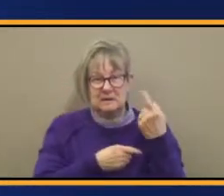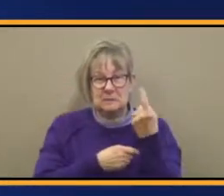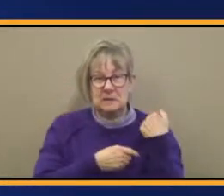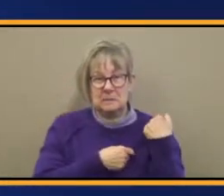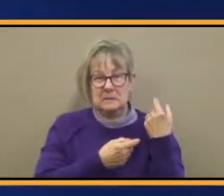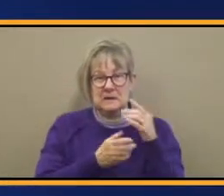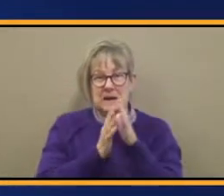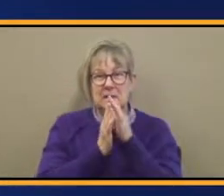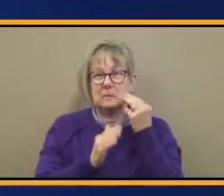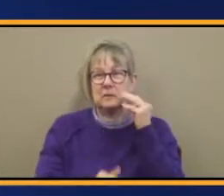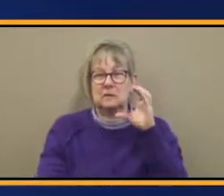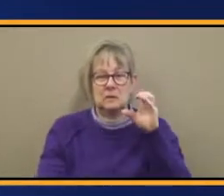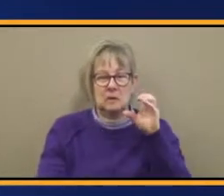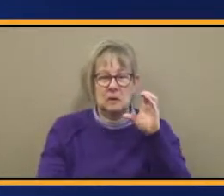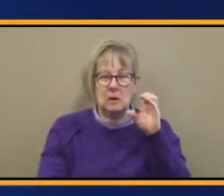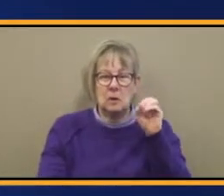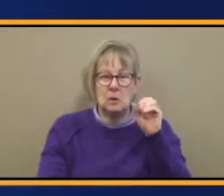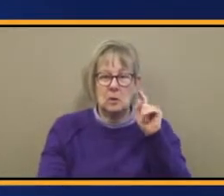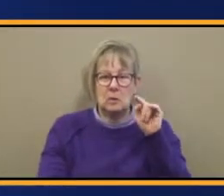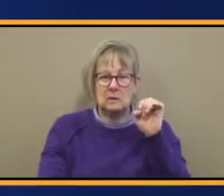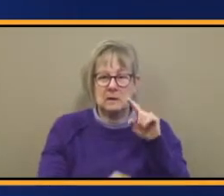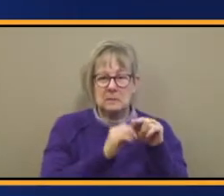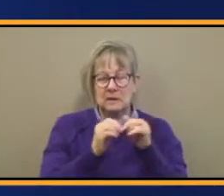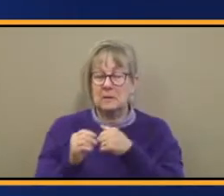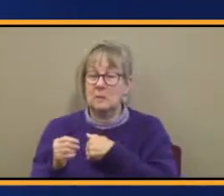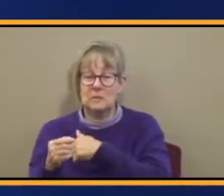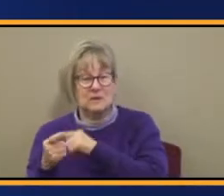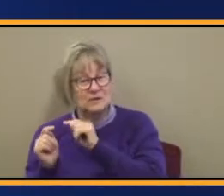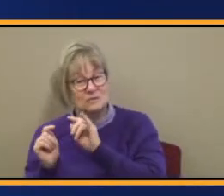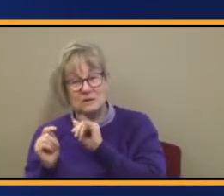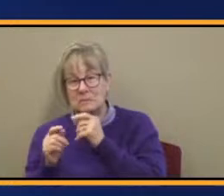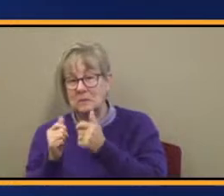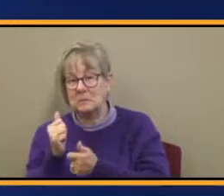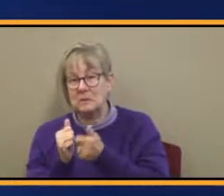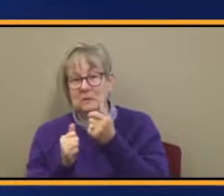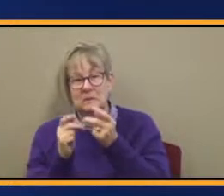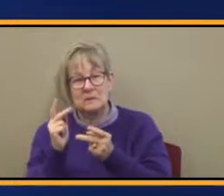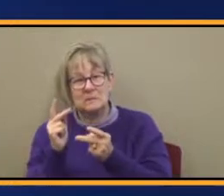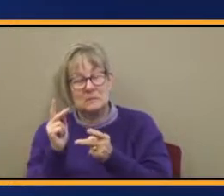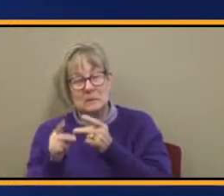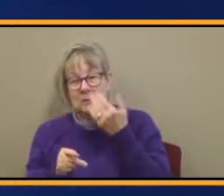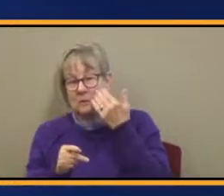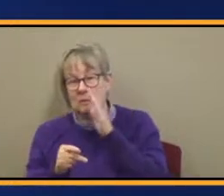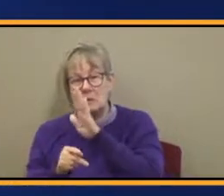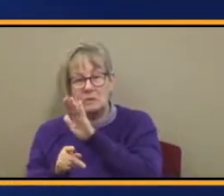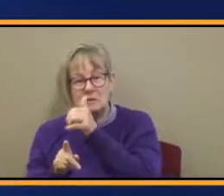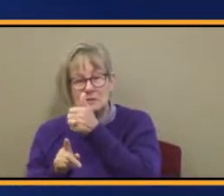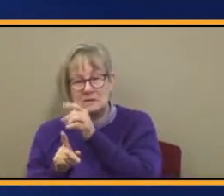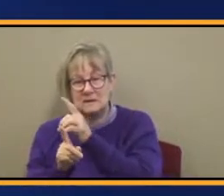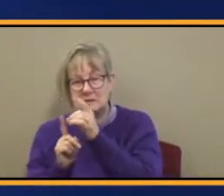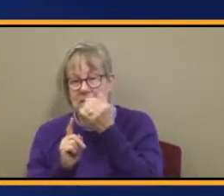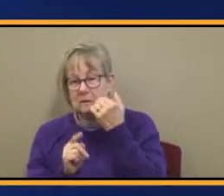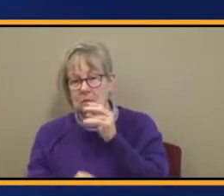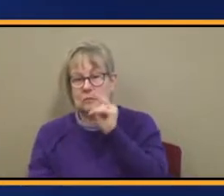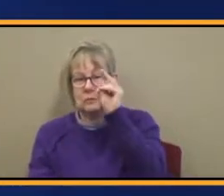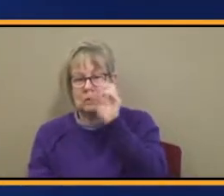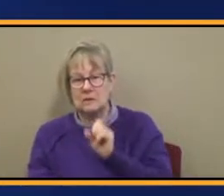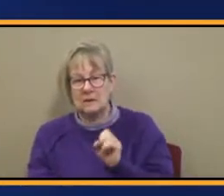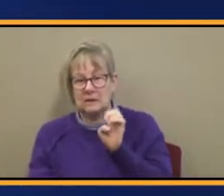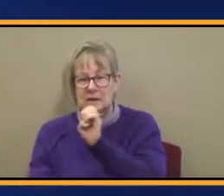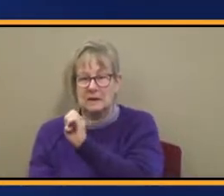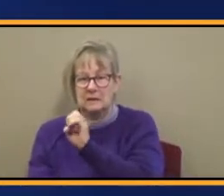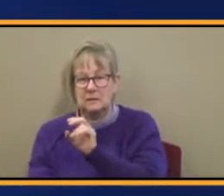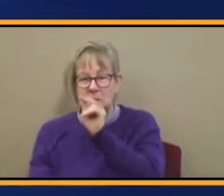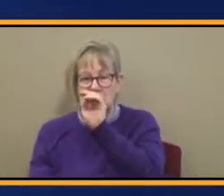time. We can try it. For the most part, from what we've seen, people don't know the district that they live in. They know north, south, east, northeast. I mean, they